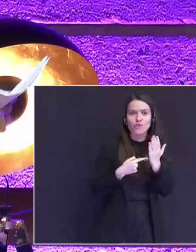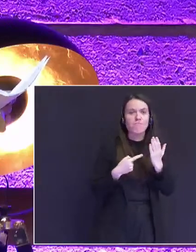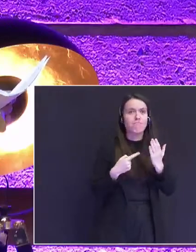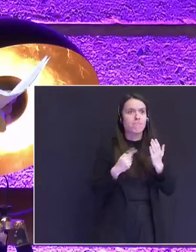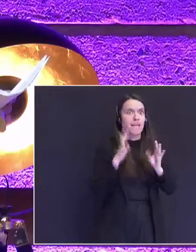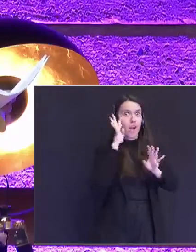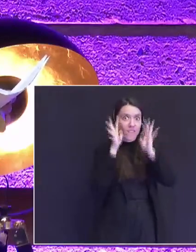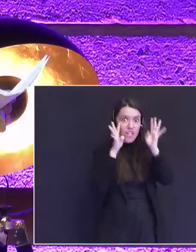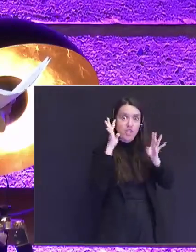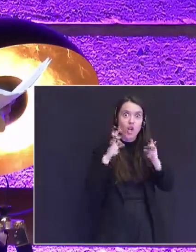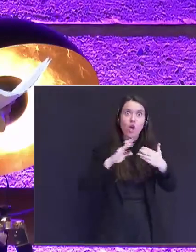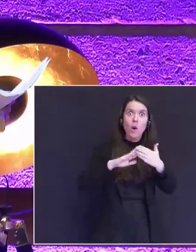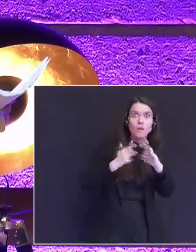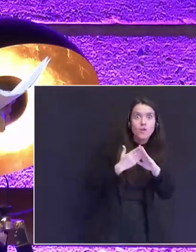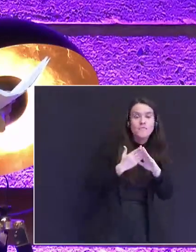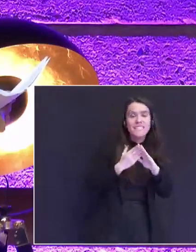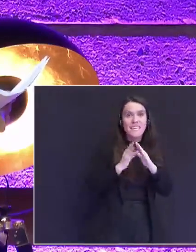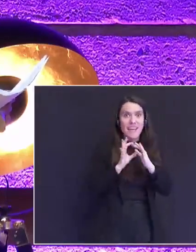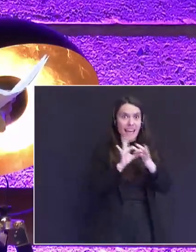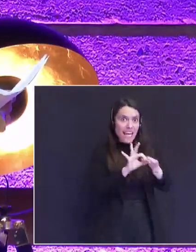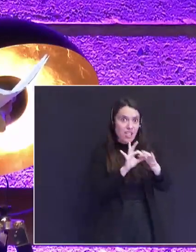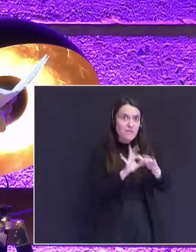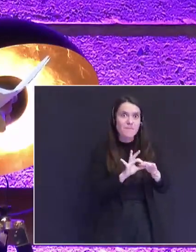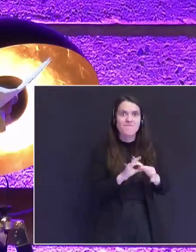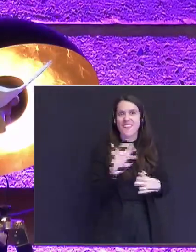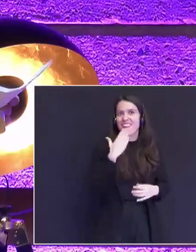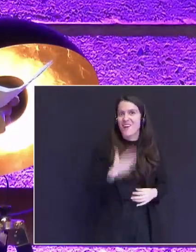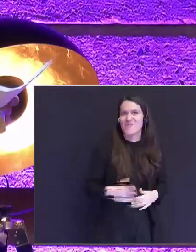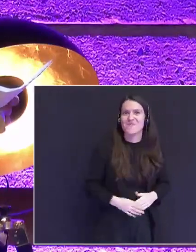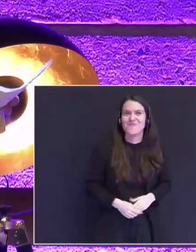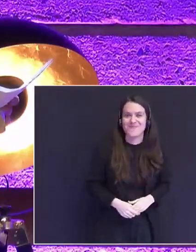engagement, and educational initiatives. Thank you so much.